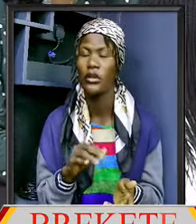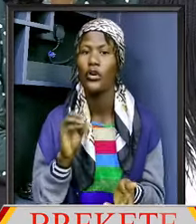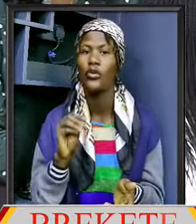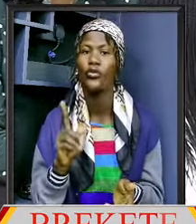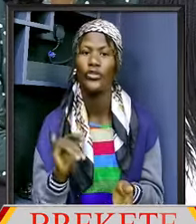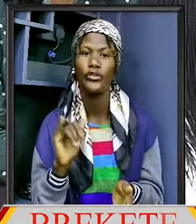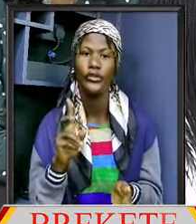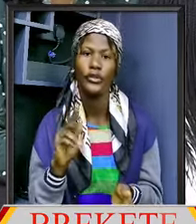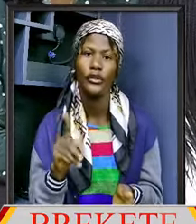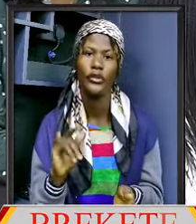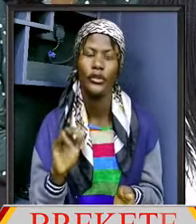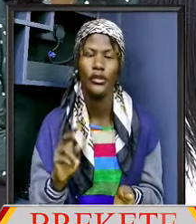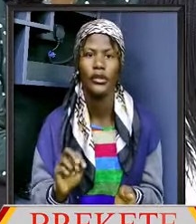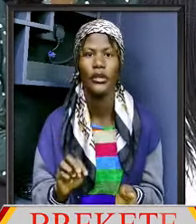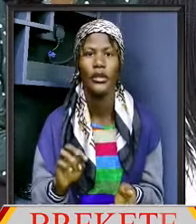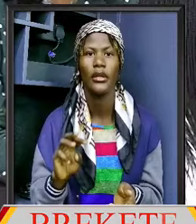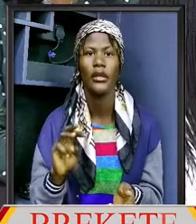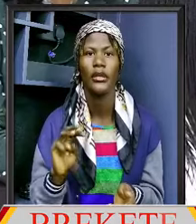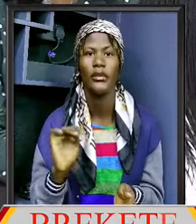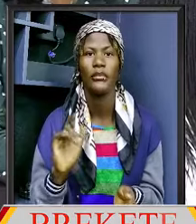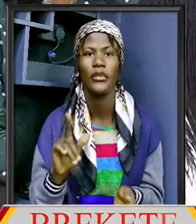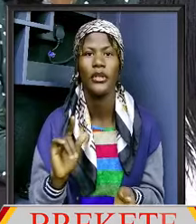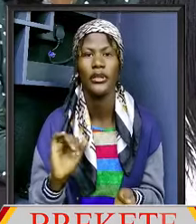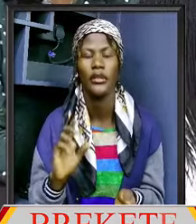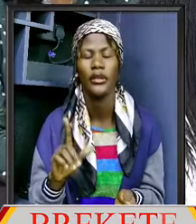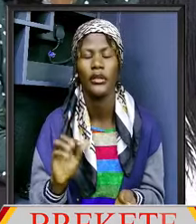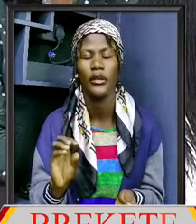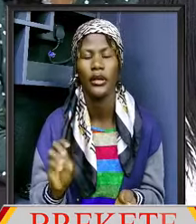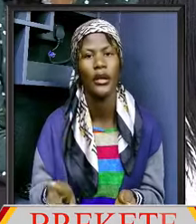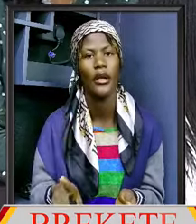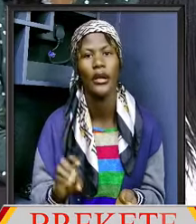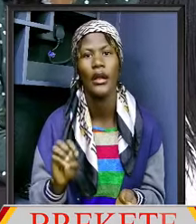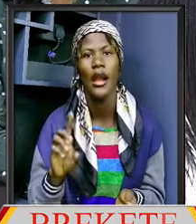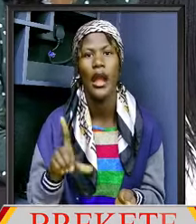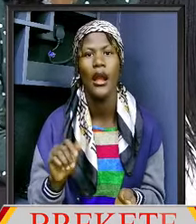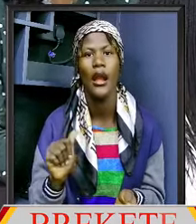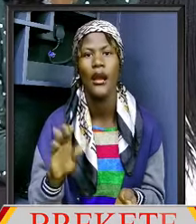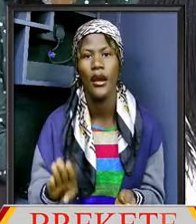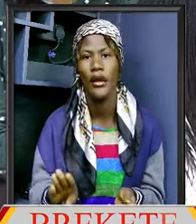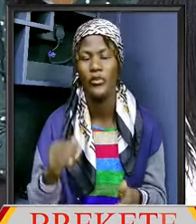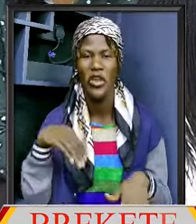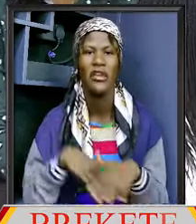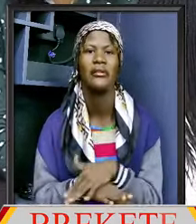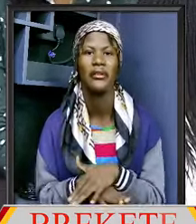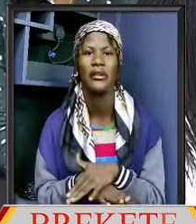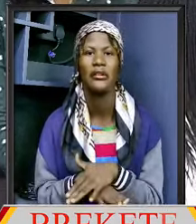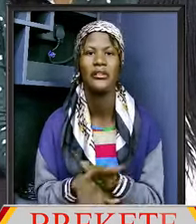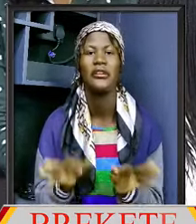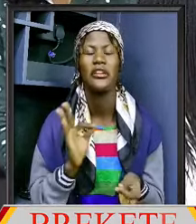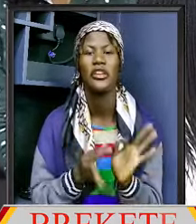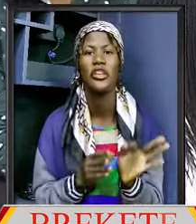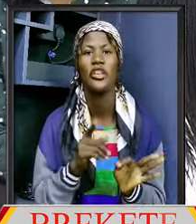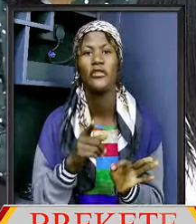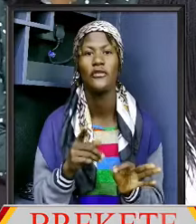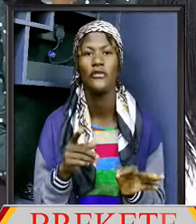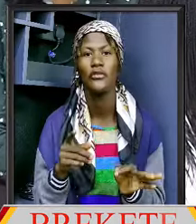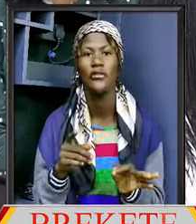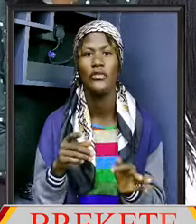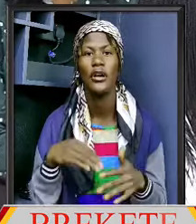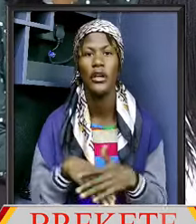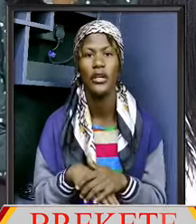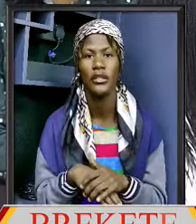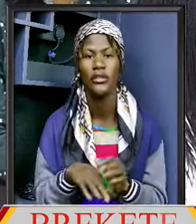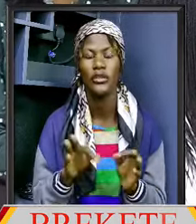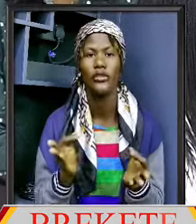okay, medical lab. You enter. If you enter that office, raise high, eye like